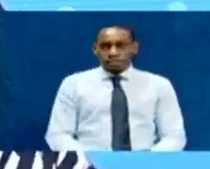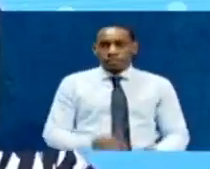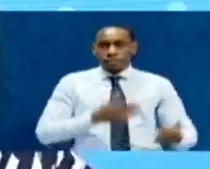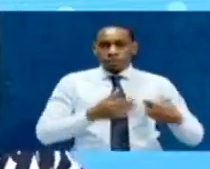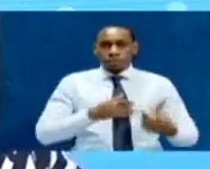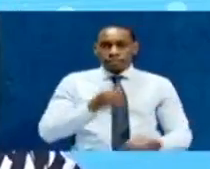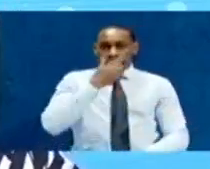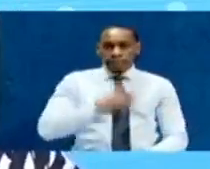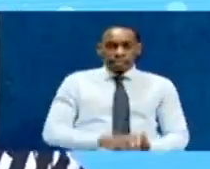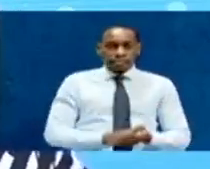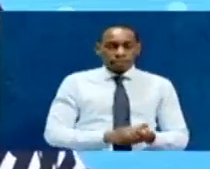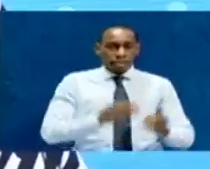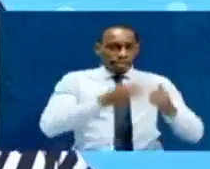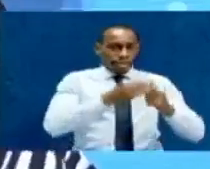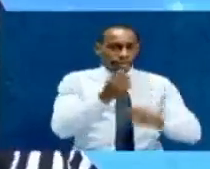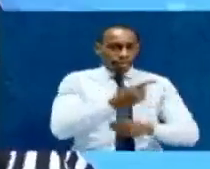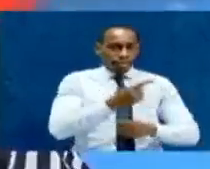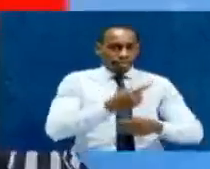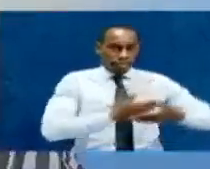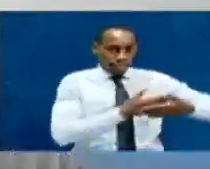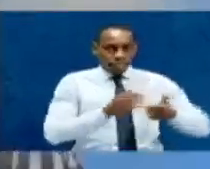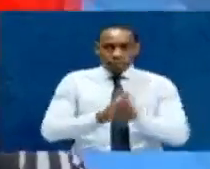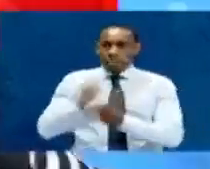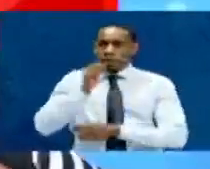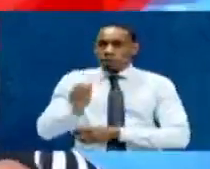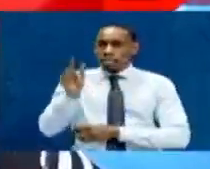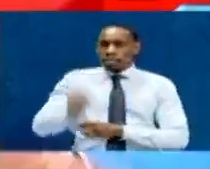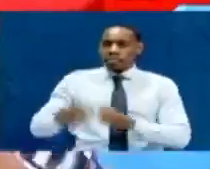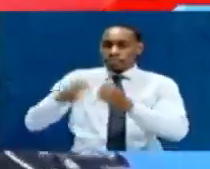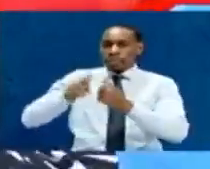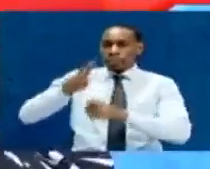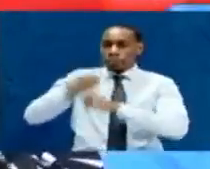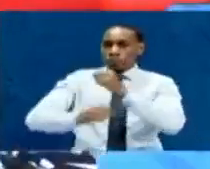terms of age, the youngest is 8 months old, whereas the oldest is 92